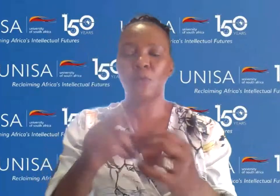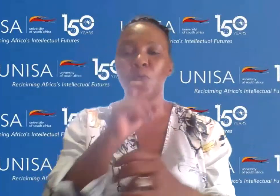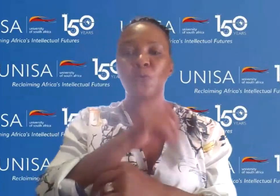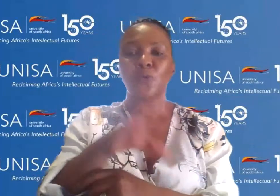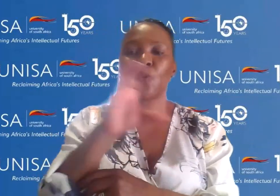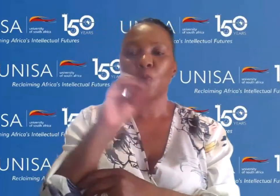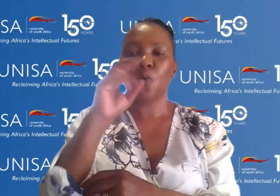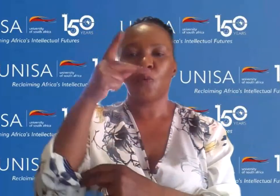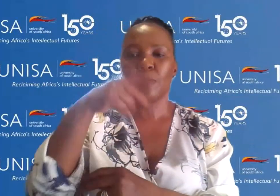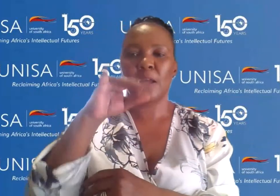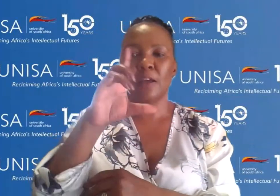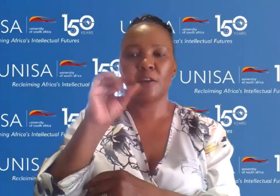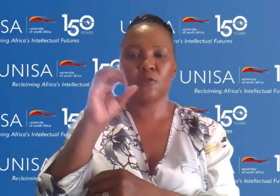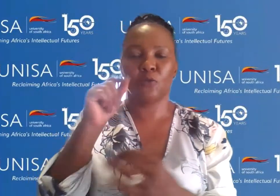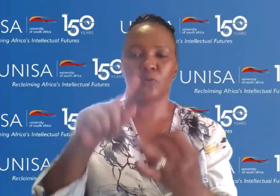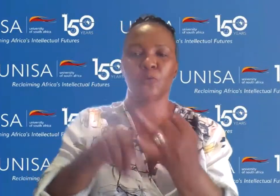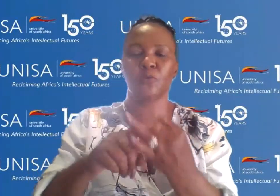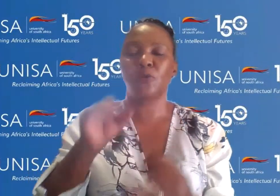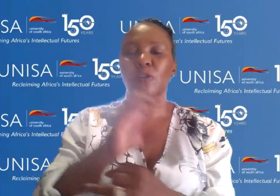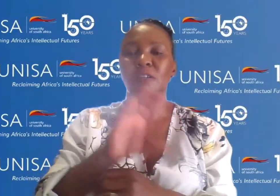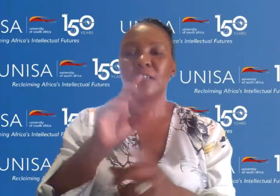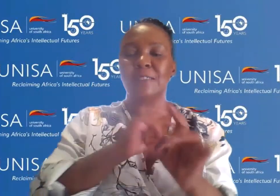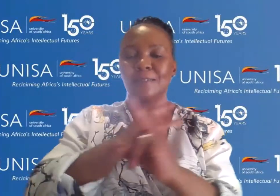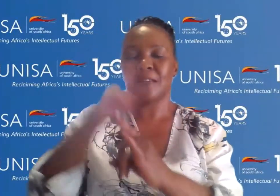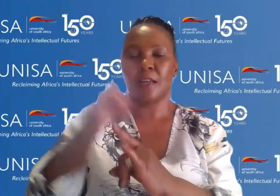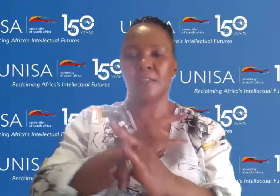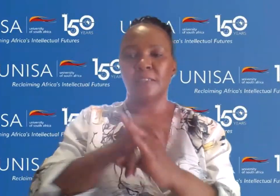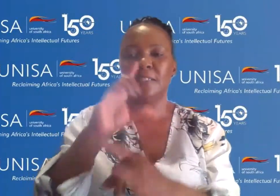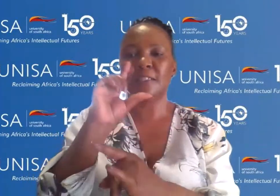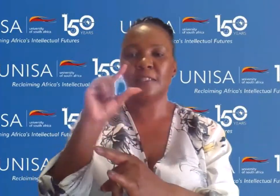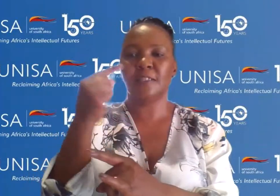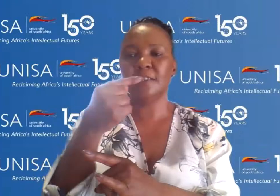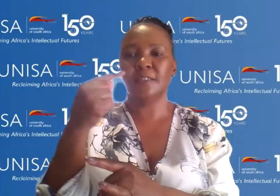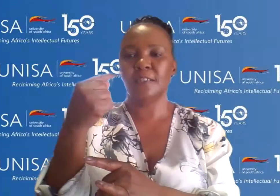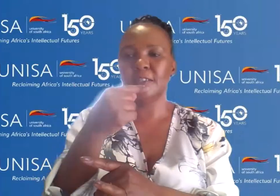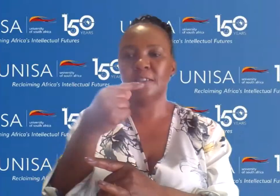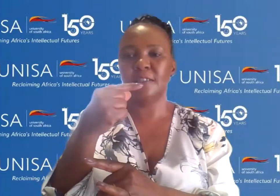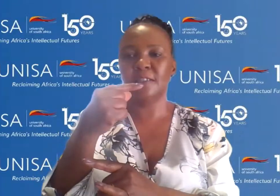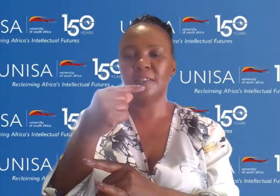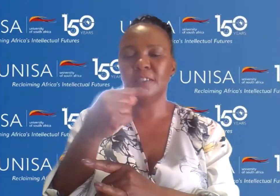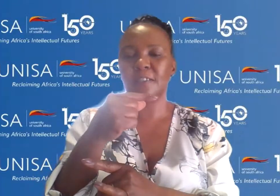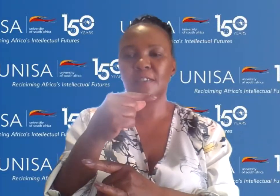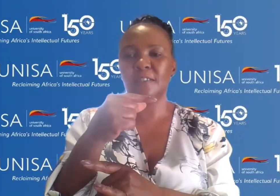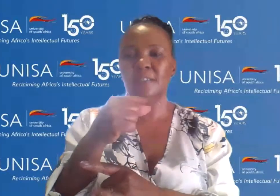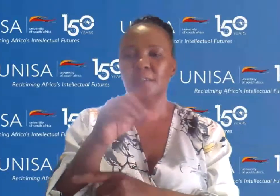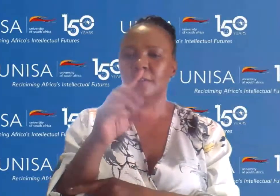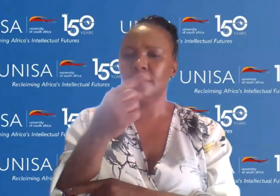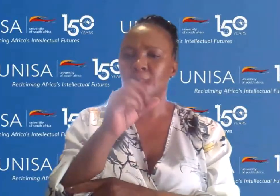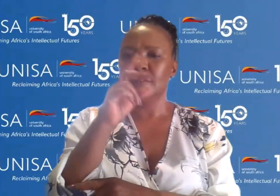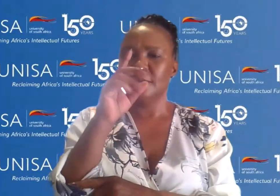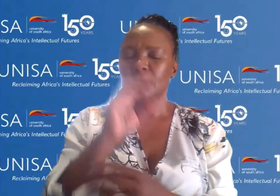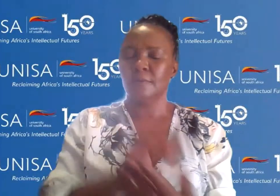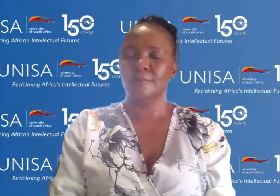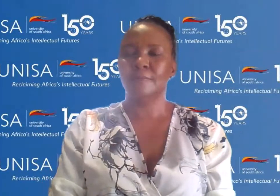ChatGPT because they'll even give you the steps that you need to follow. So yeah, try maybe even go that route, guys. Okay, so that's